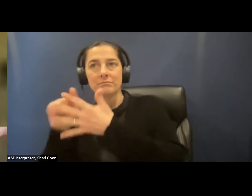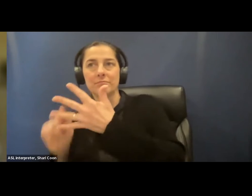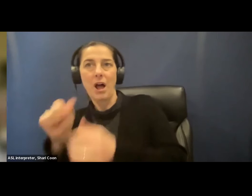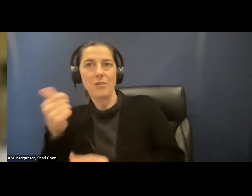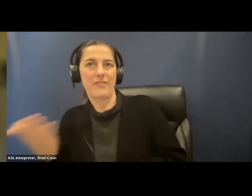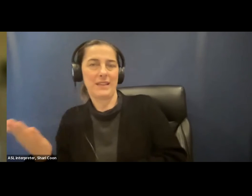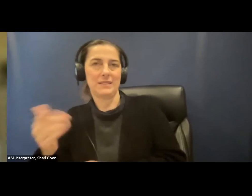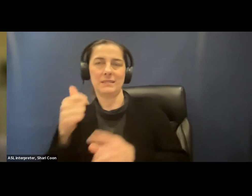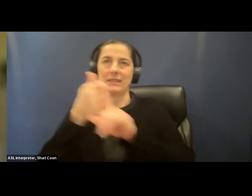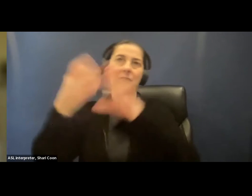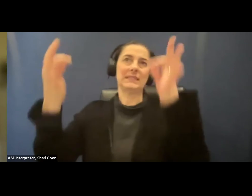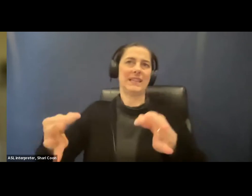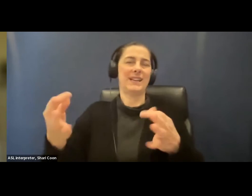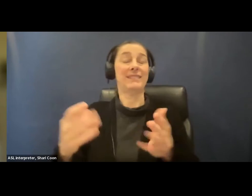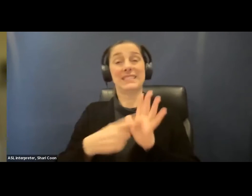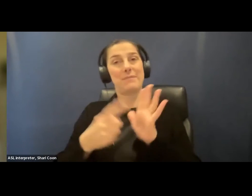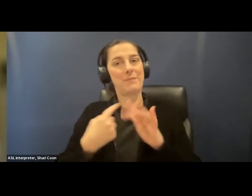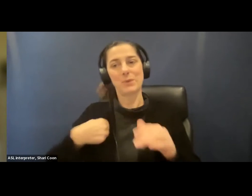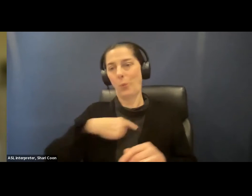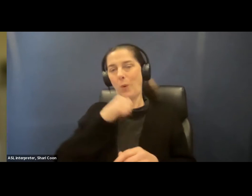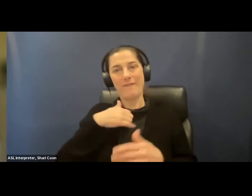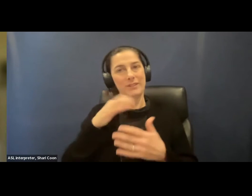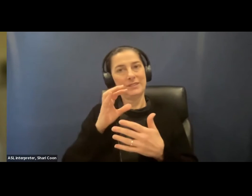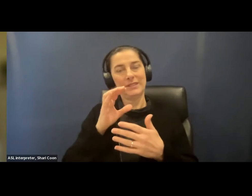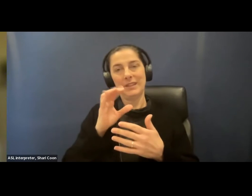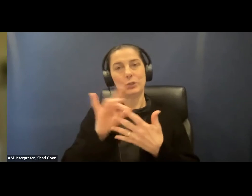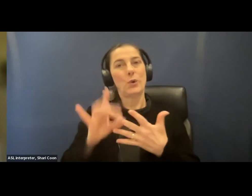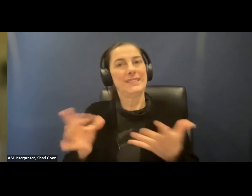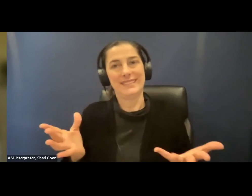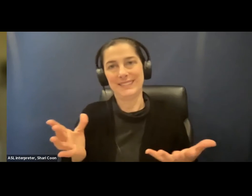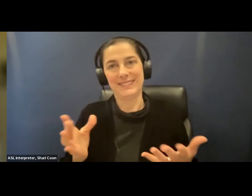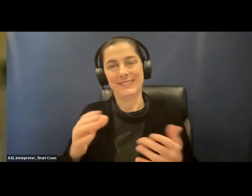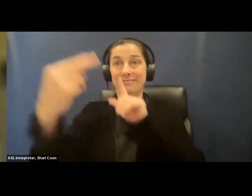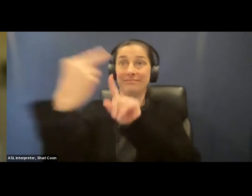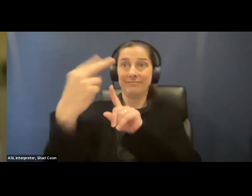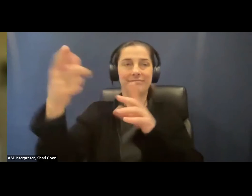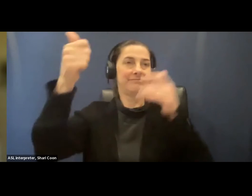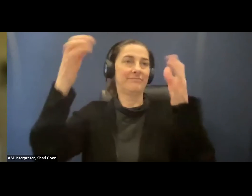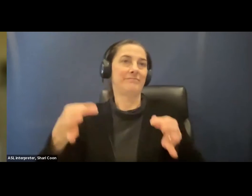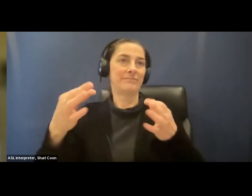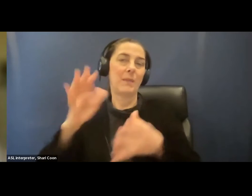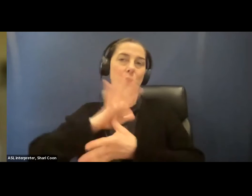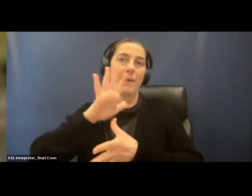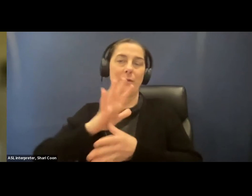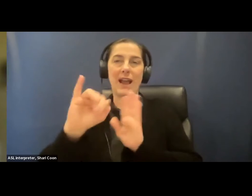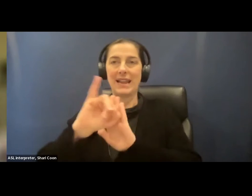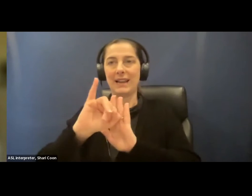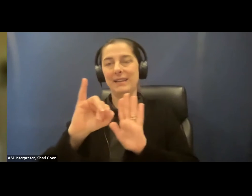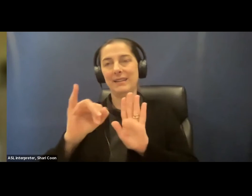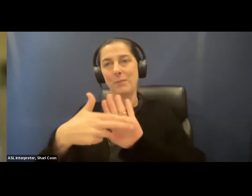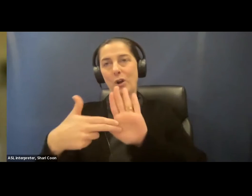we don't have the choice of what is our primary identity marker, if that makes sense. So hopefully